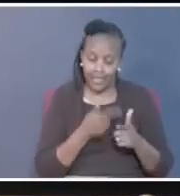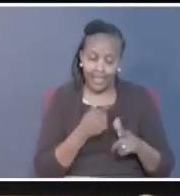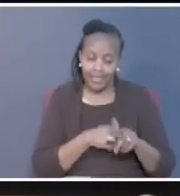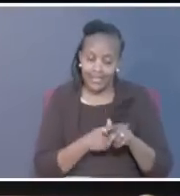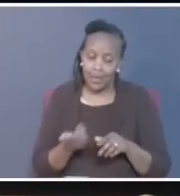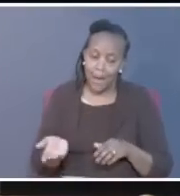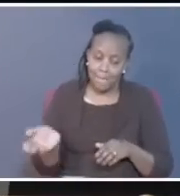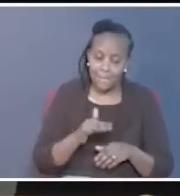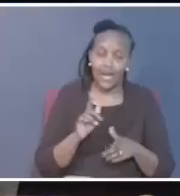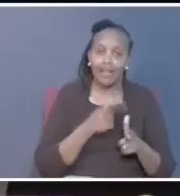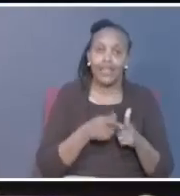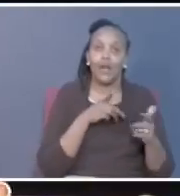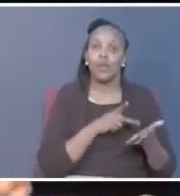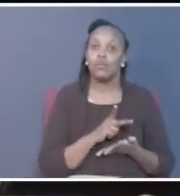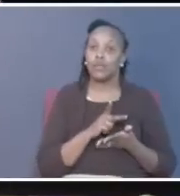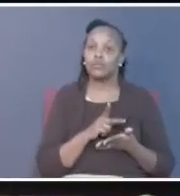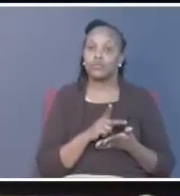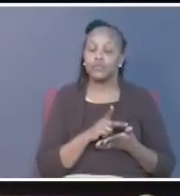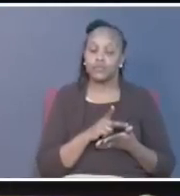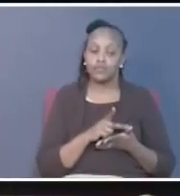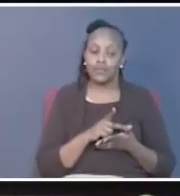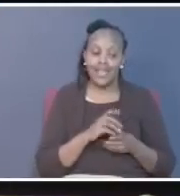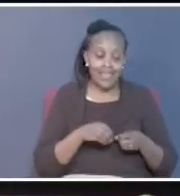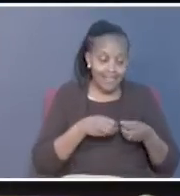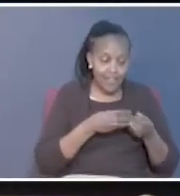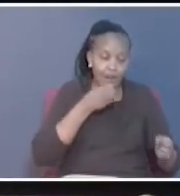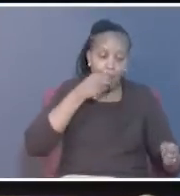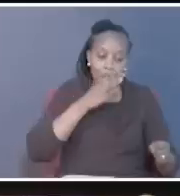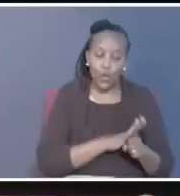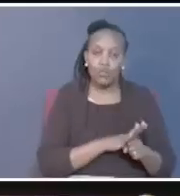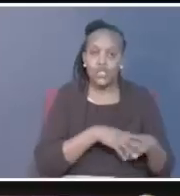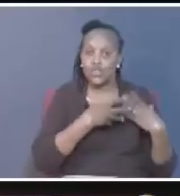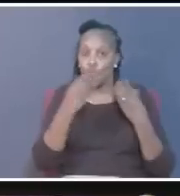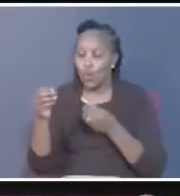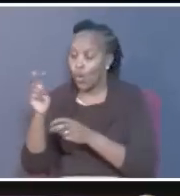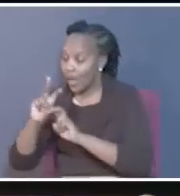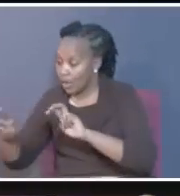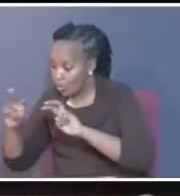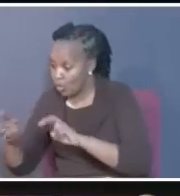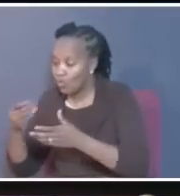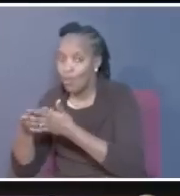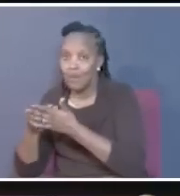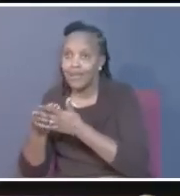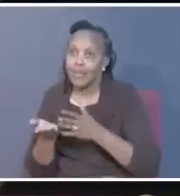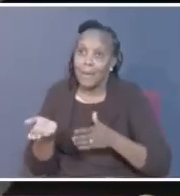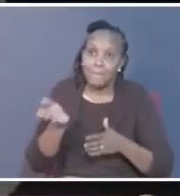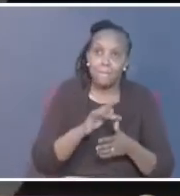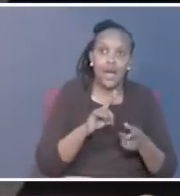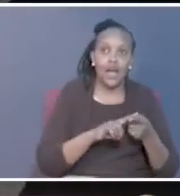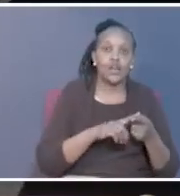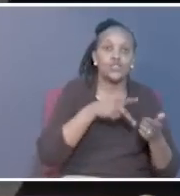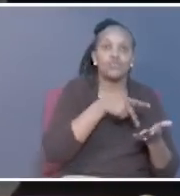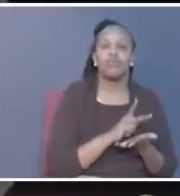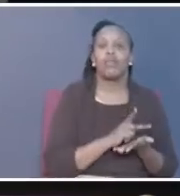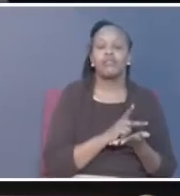return. The Samaritan committed to go and look for money and come back to pay any pending